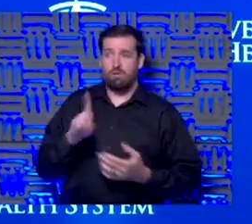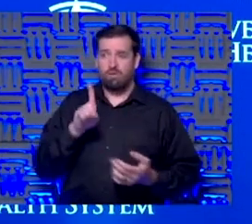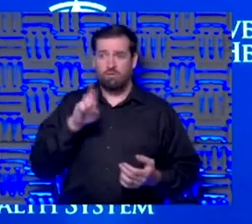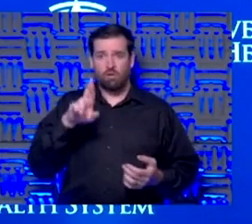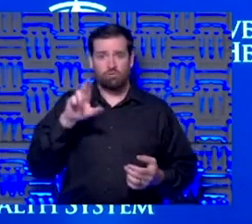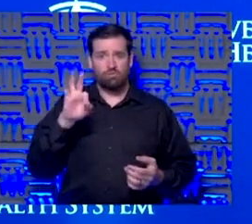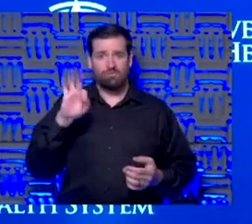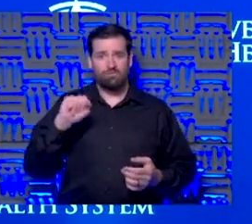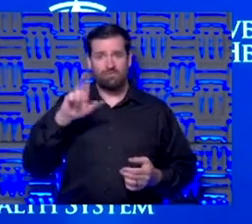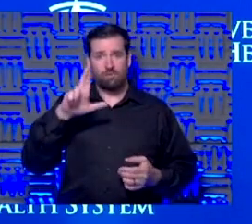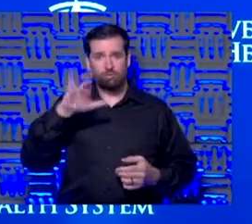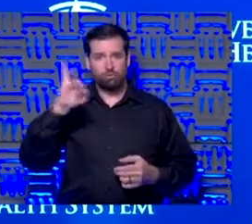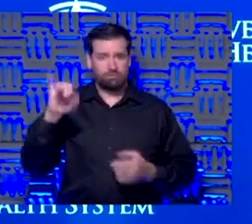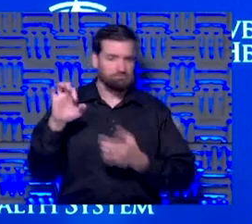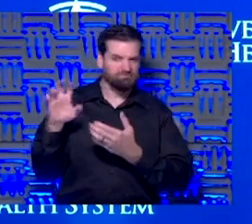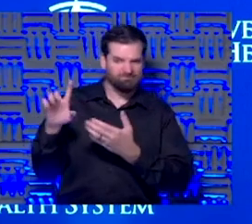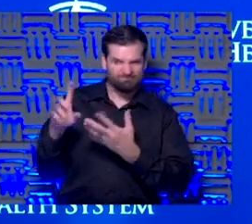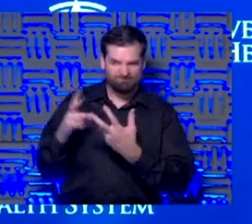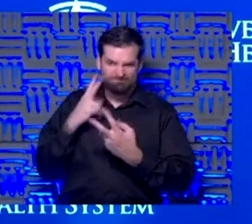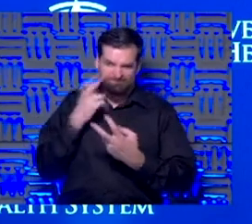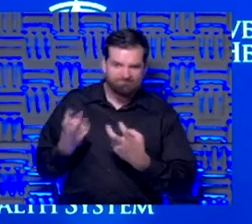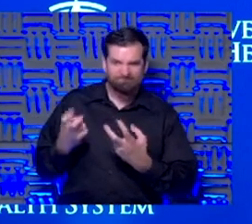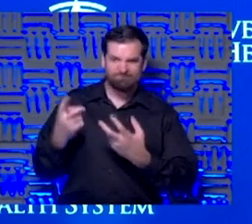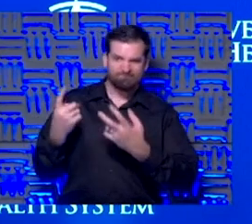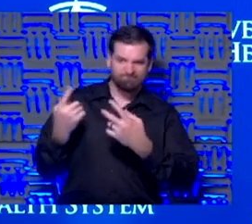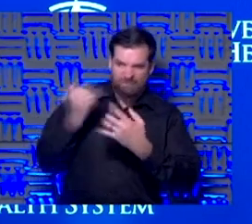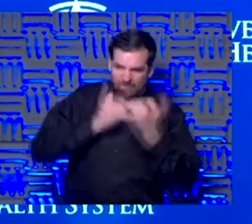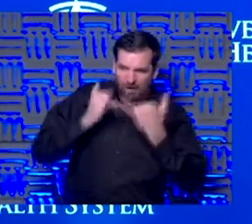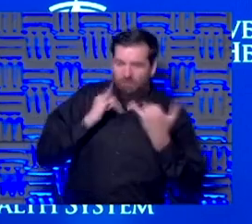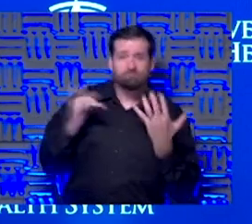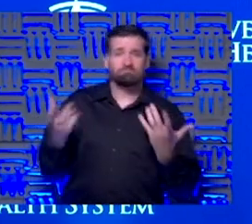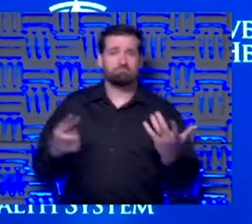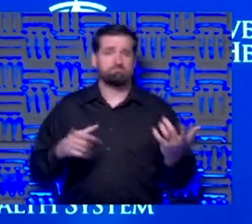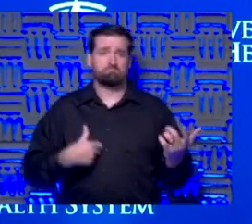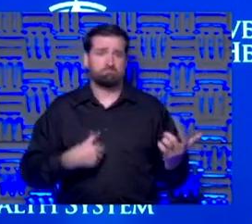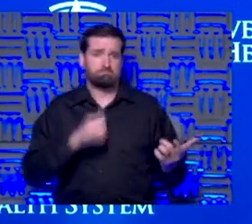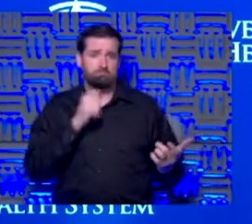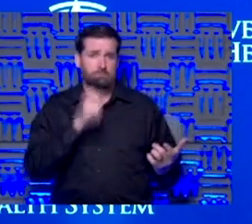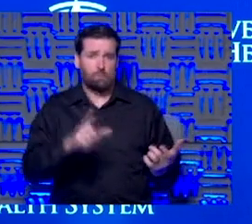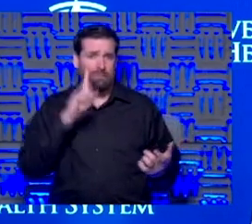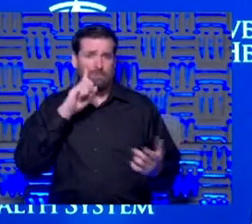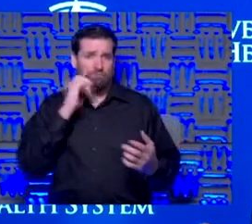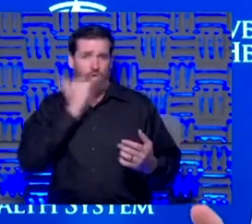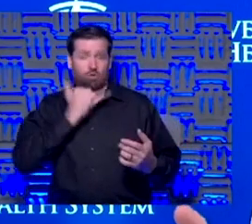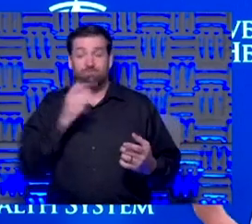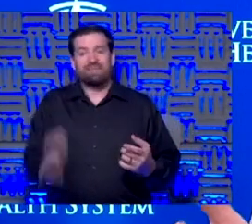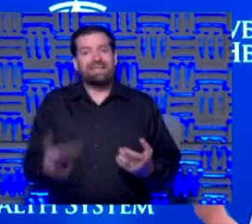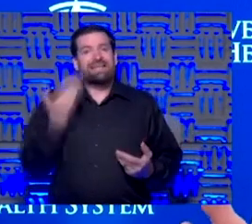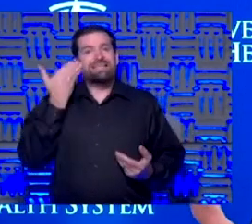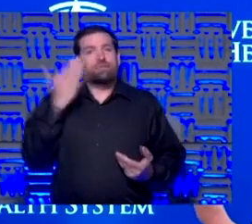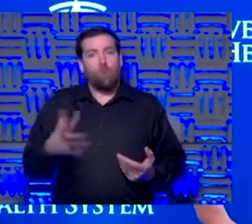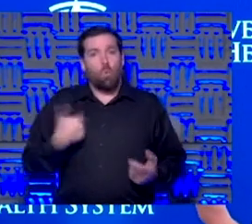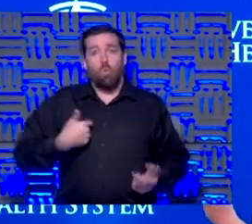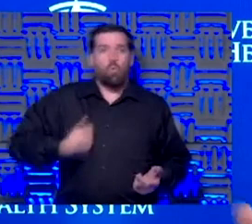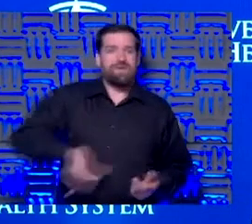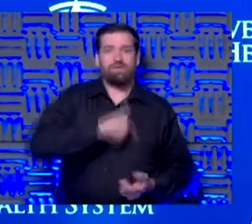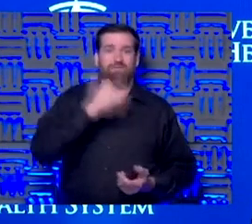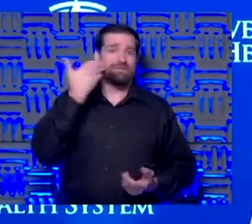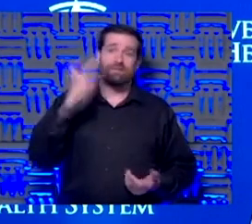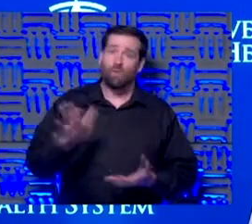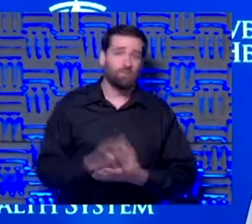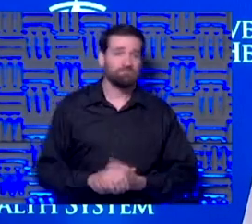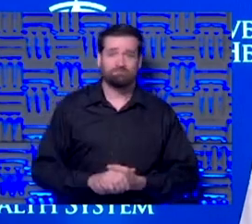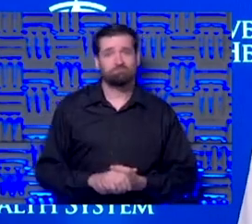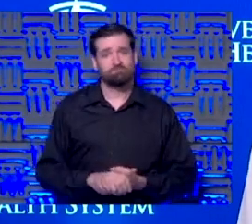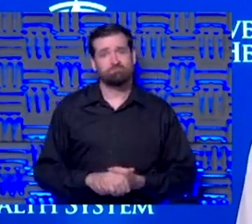has been criticized a little bit around that. And it's kind of funny because I don't think Dr. Fauci is wrong. I think he just didn't know because we didn't know.